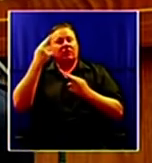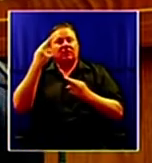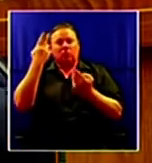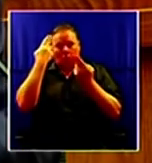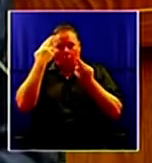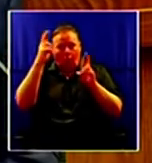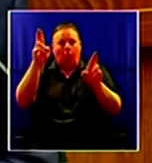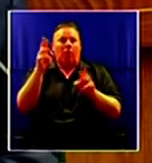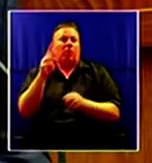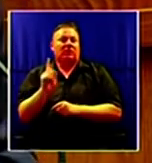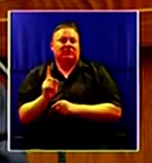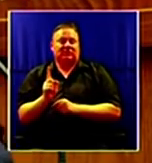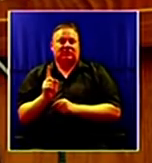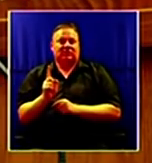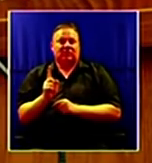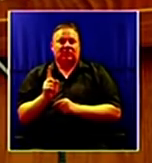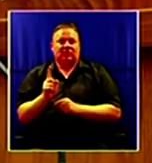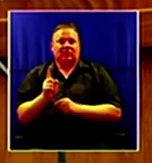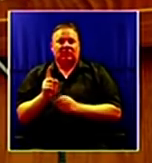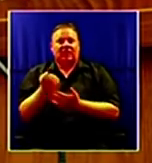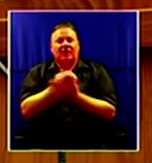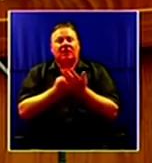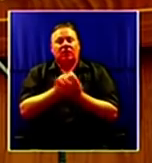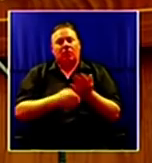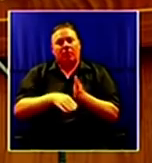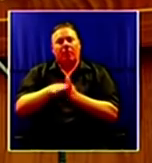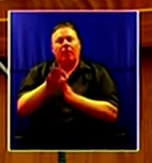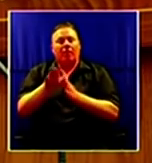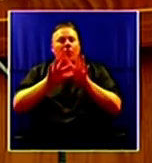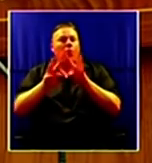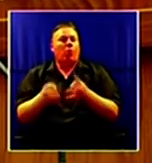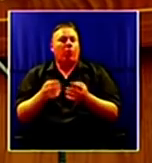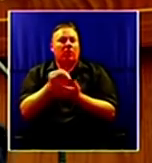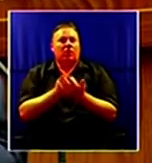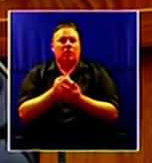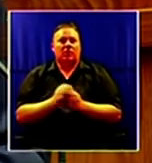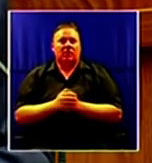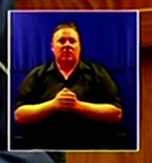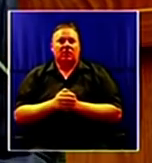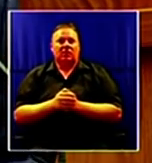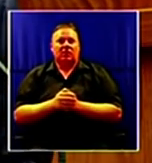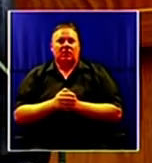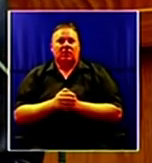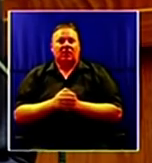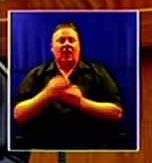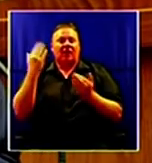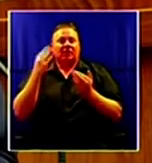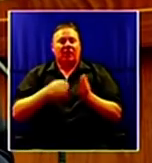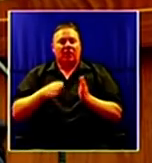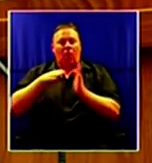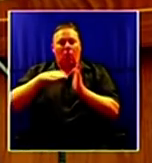outlook. Global economic growth is expected to rebound to 5.5%